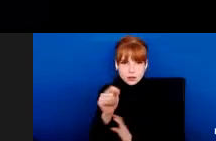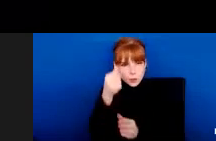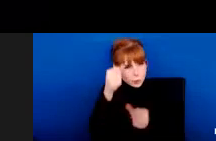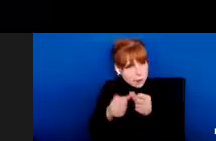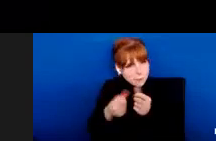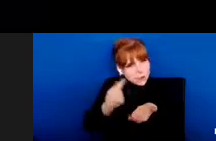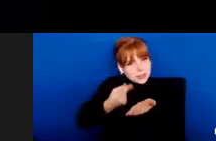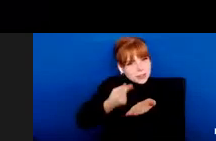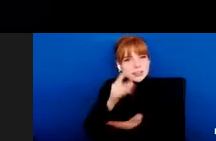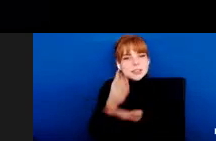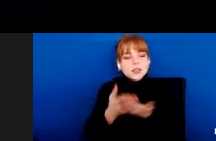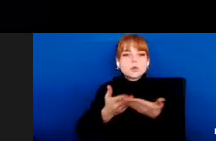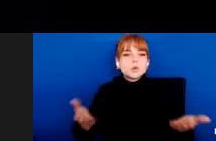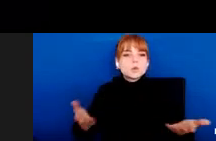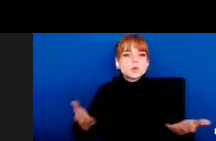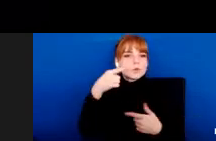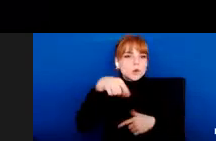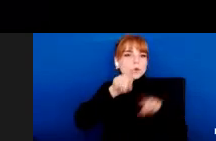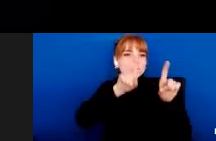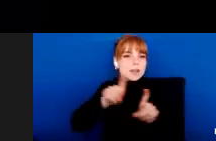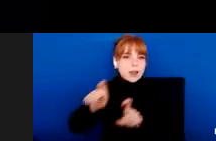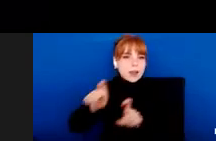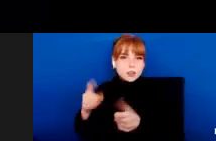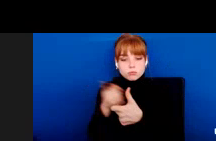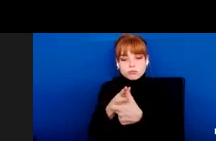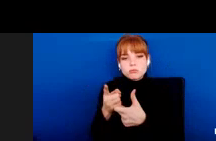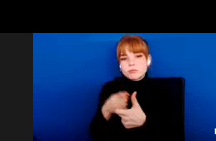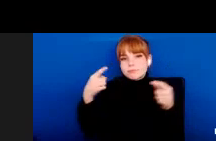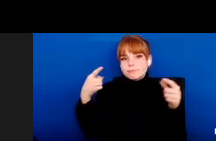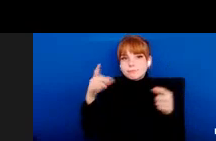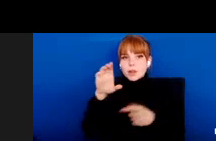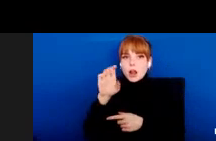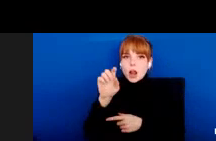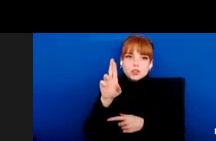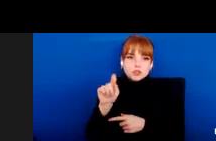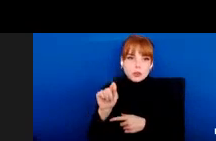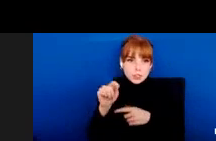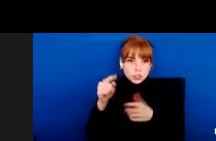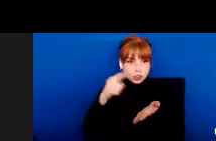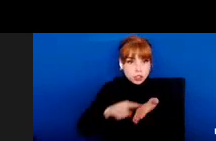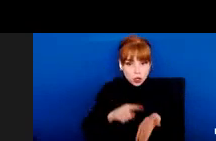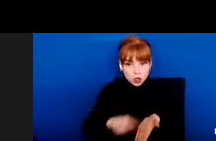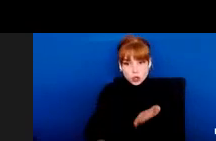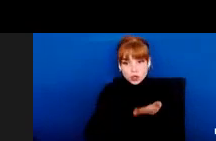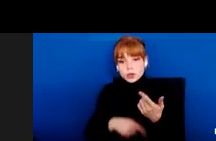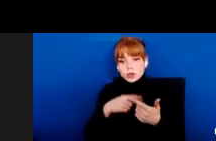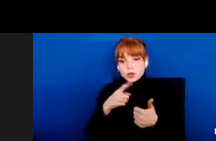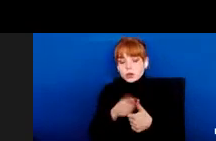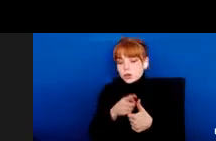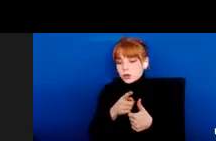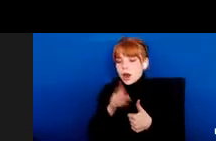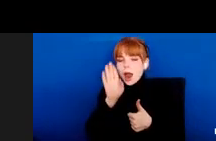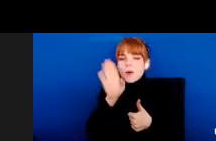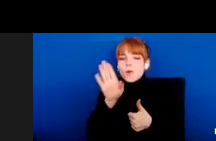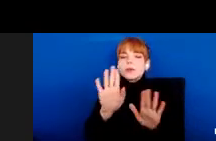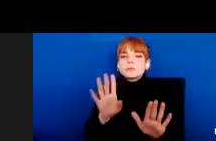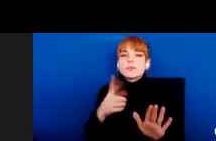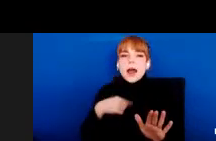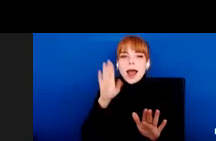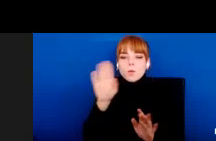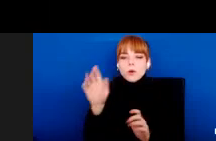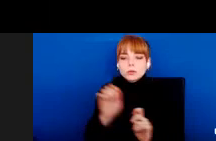contrast. One was a contrast checker from WebAIM. So I'm going to bring this